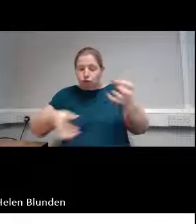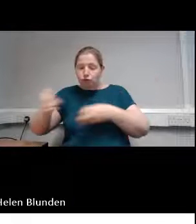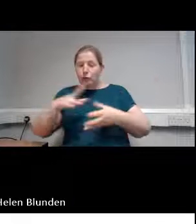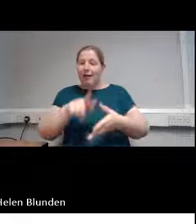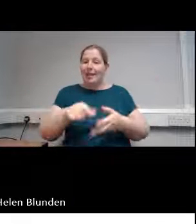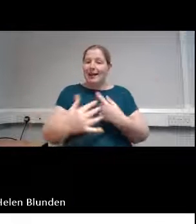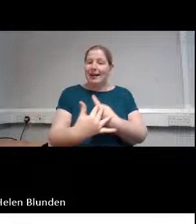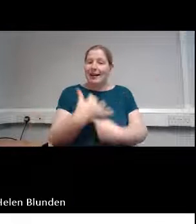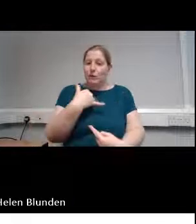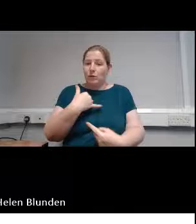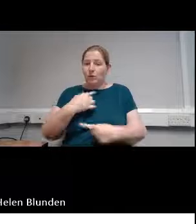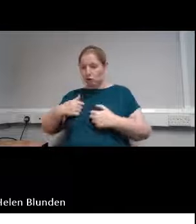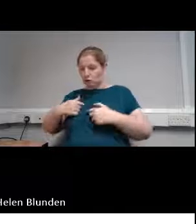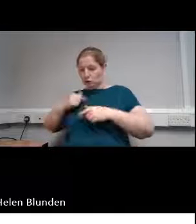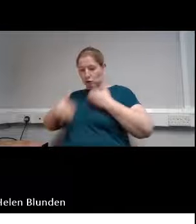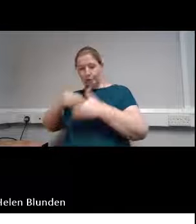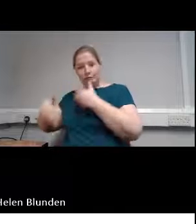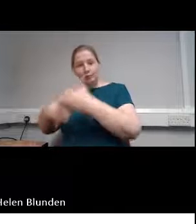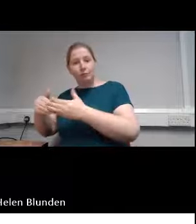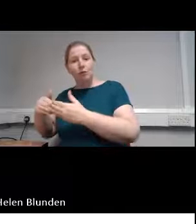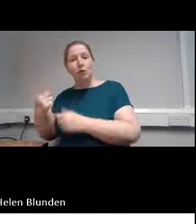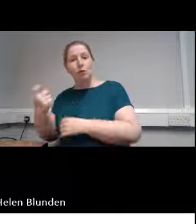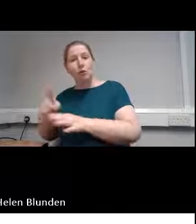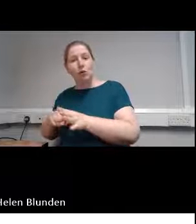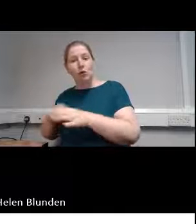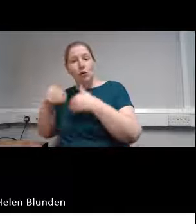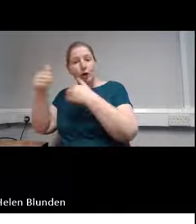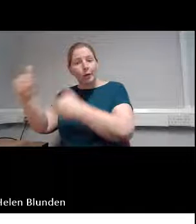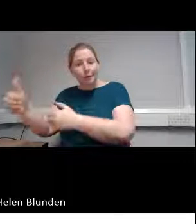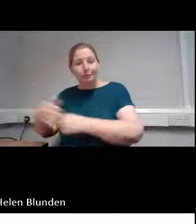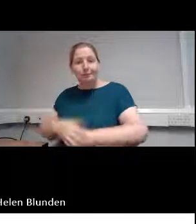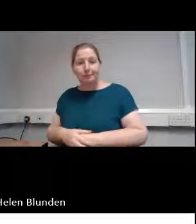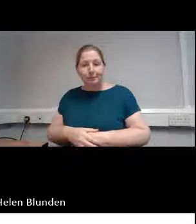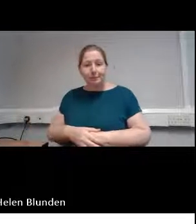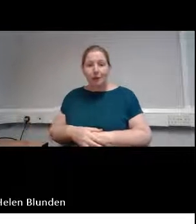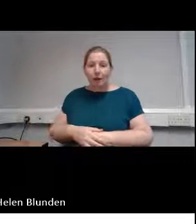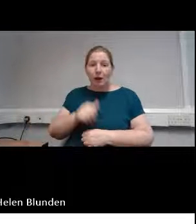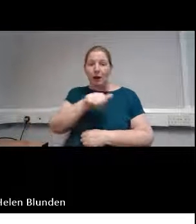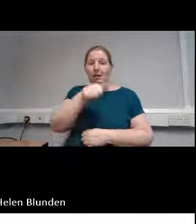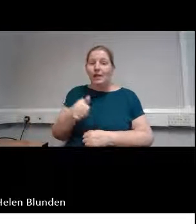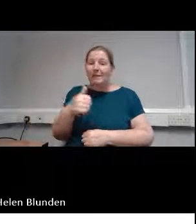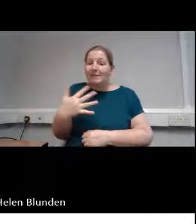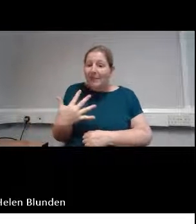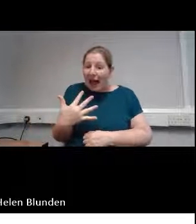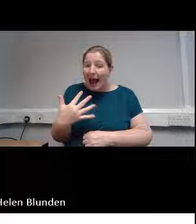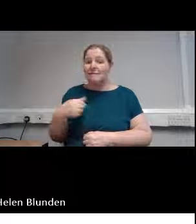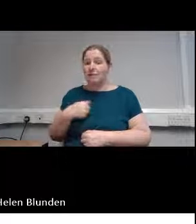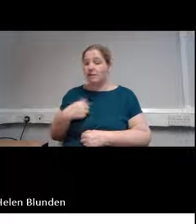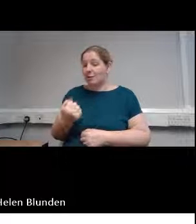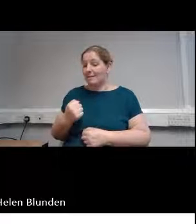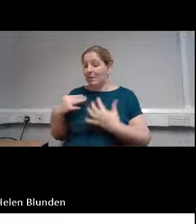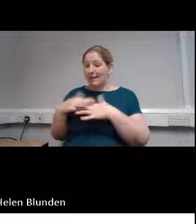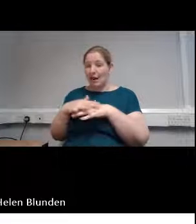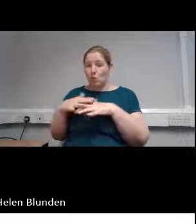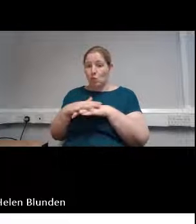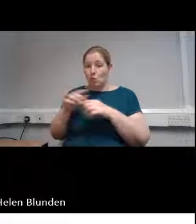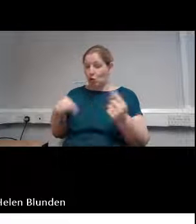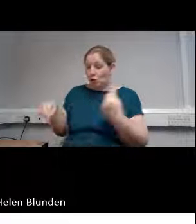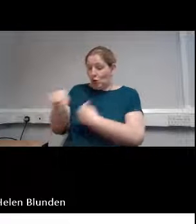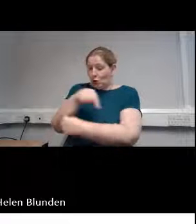the following year. From that, we've got a collaborative network, and we manage a network that help to